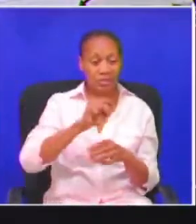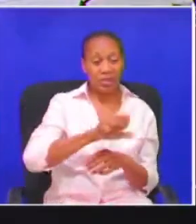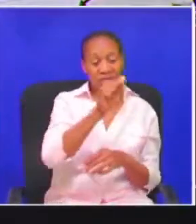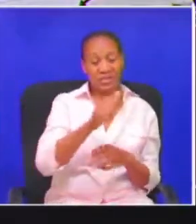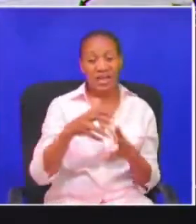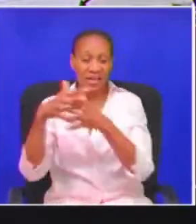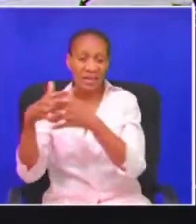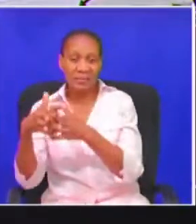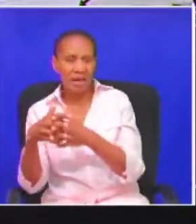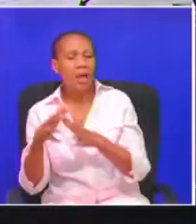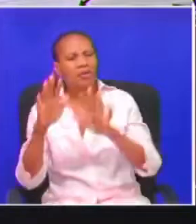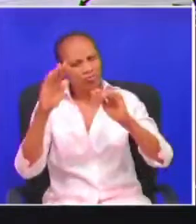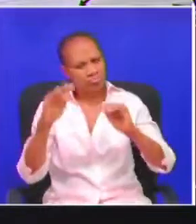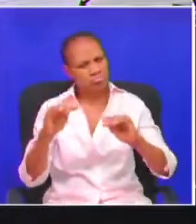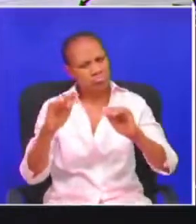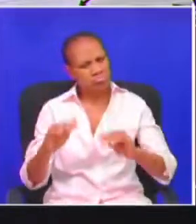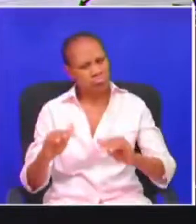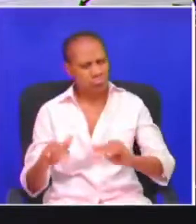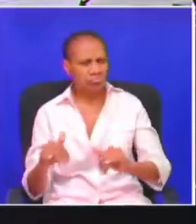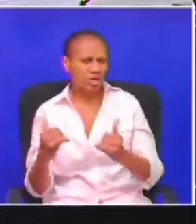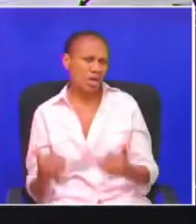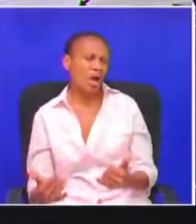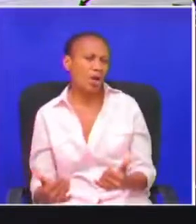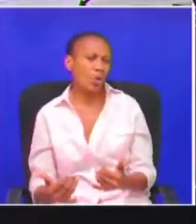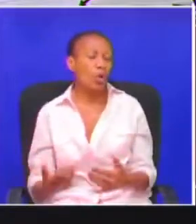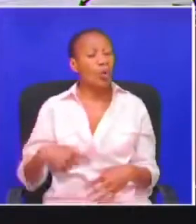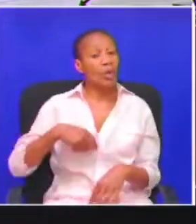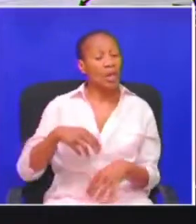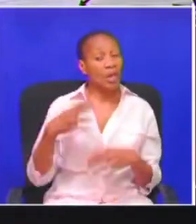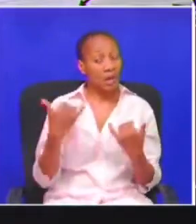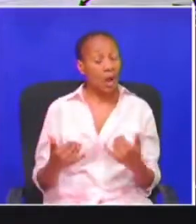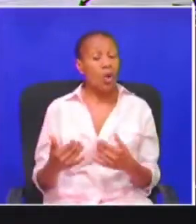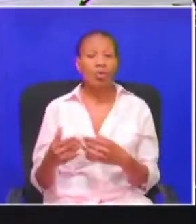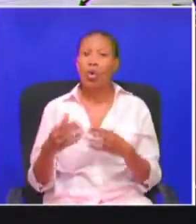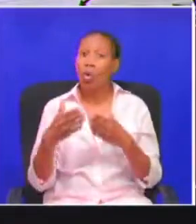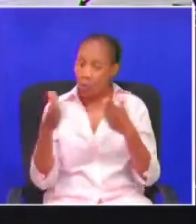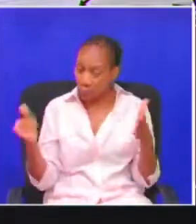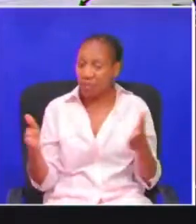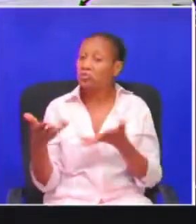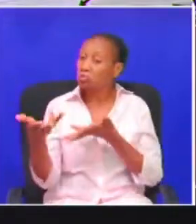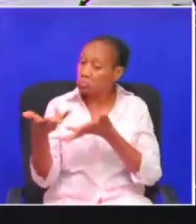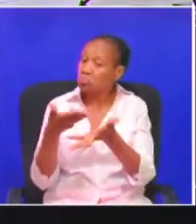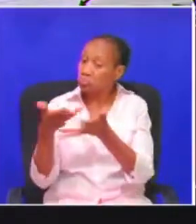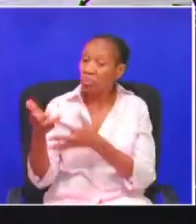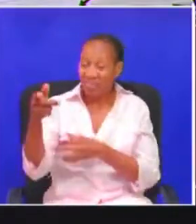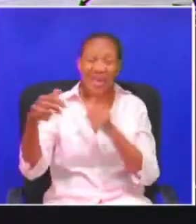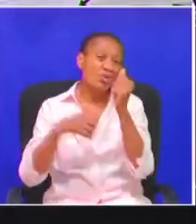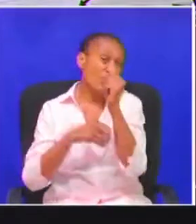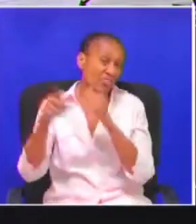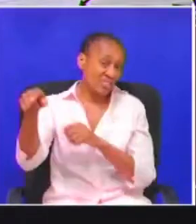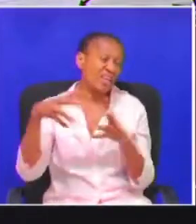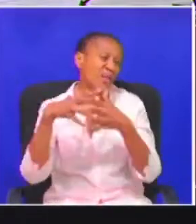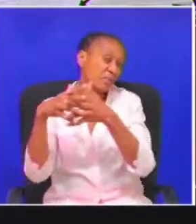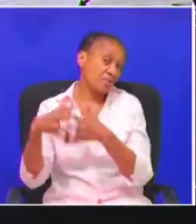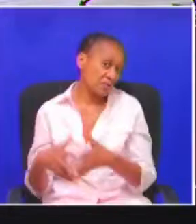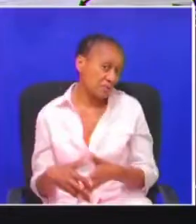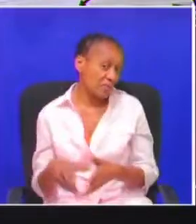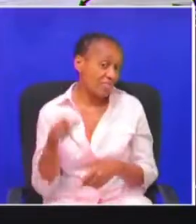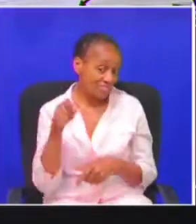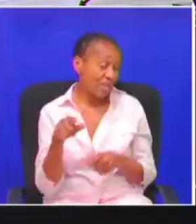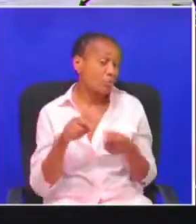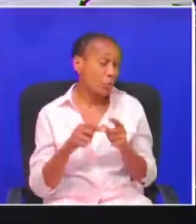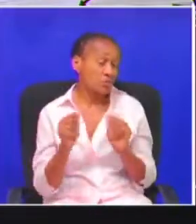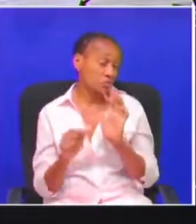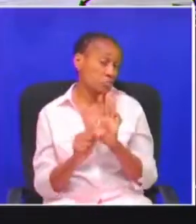the United States, particularly their trade office. And that, for us, is a great advance. Let me